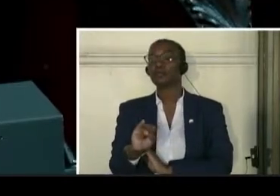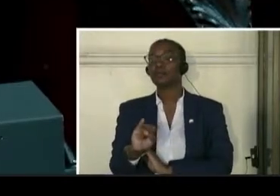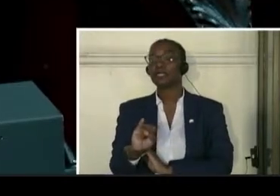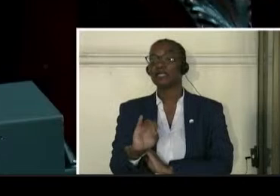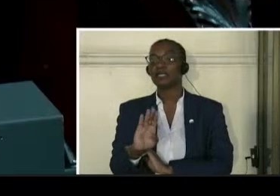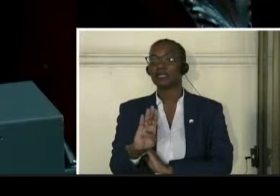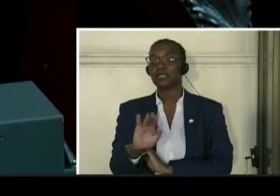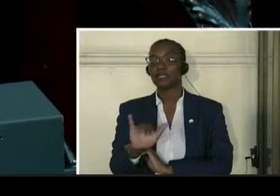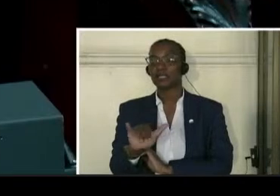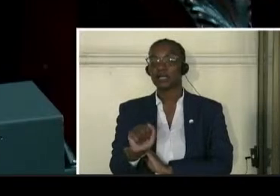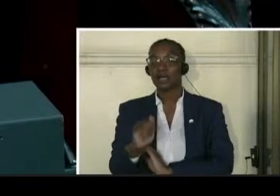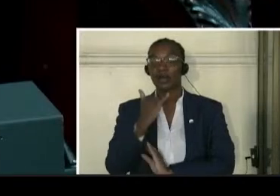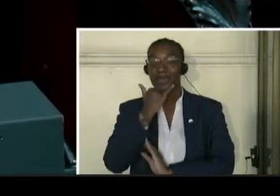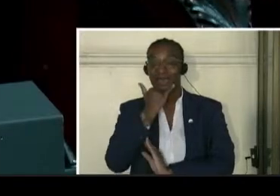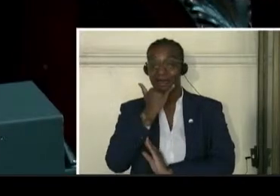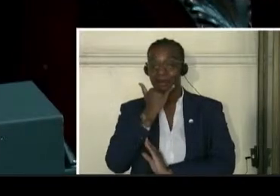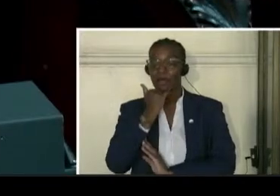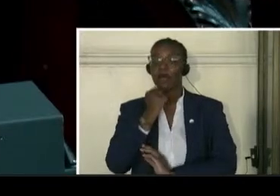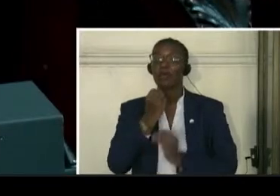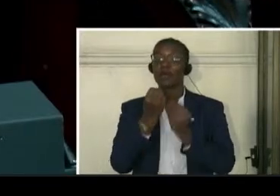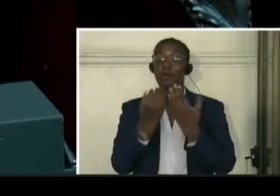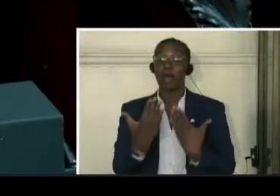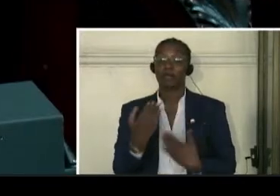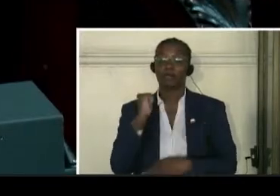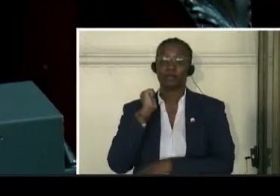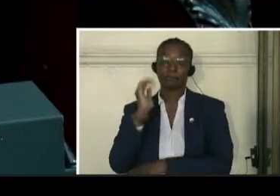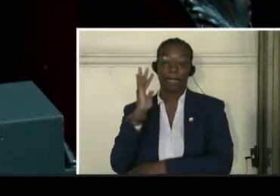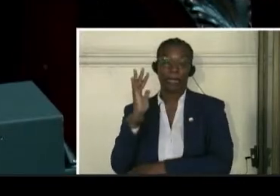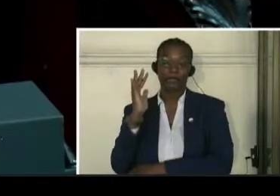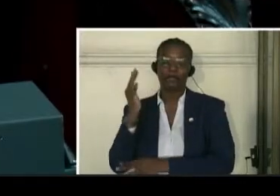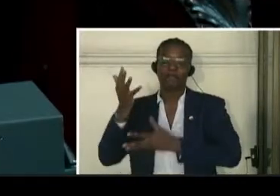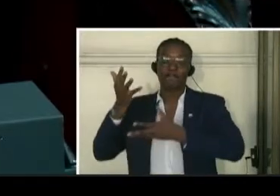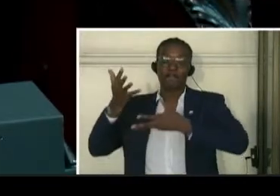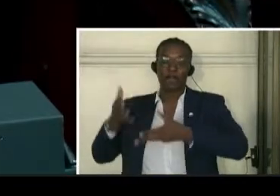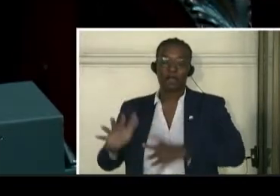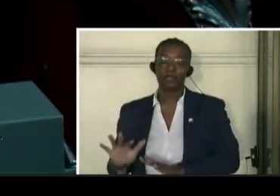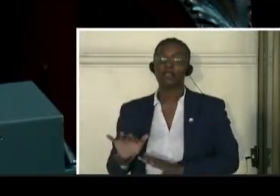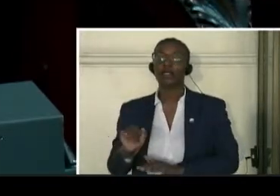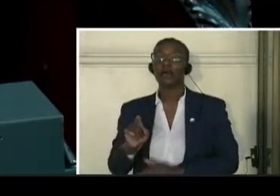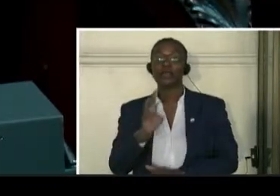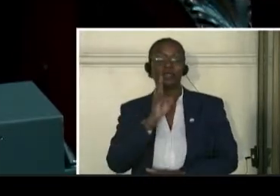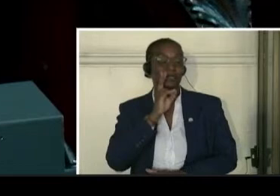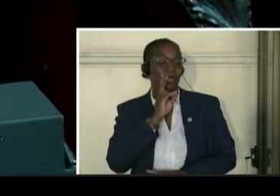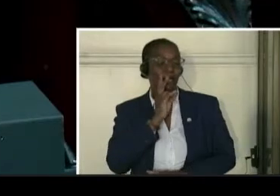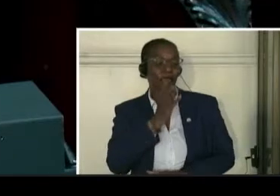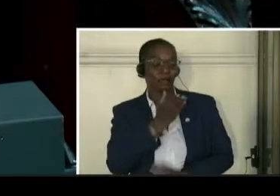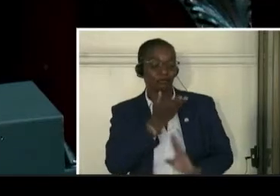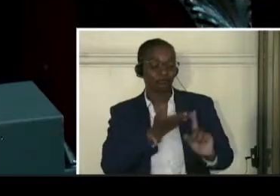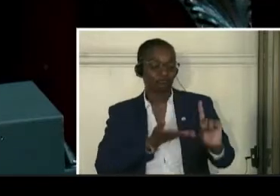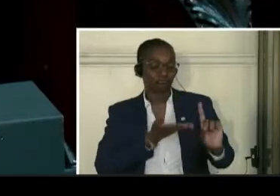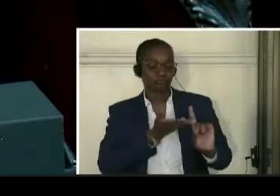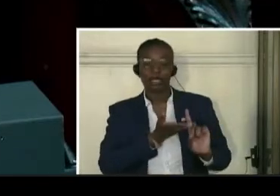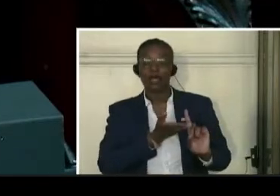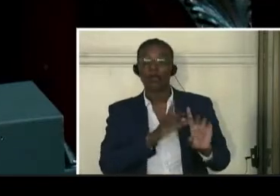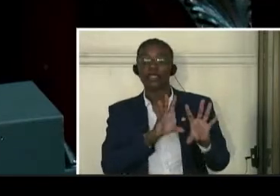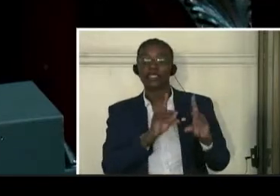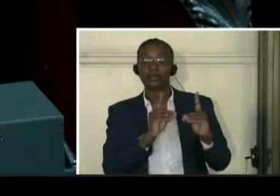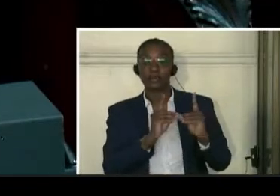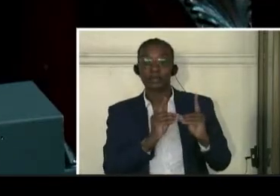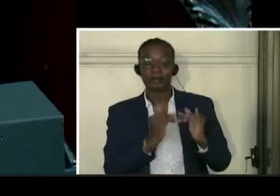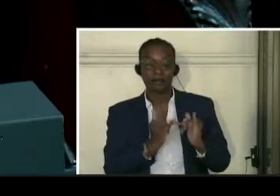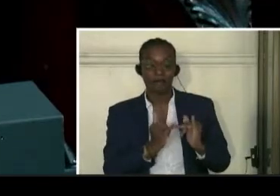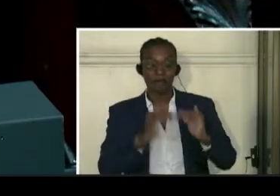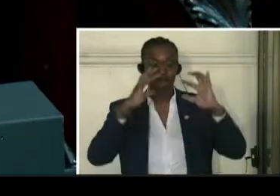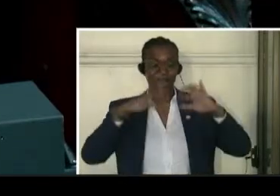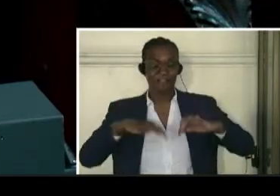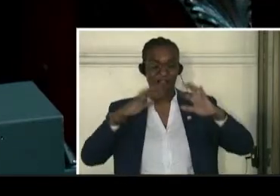pleased of his insightful budget speech delivered. We also have due regard when we have seen him and the department dealing with the recent floods